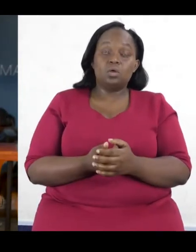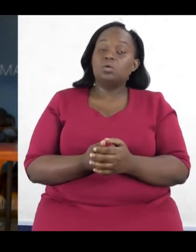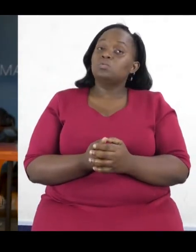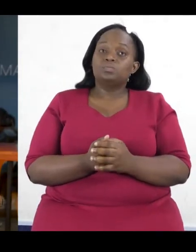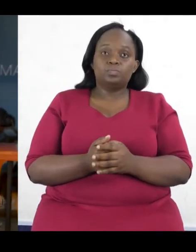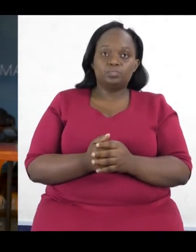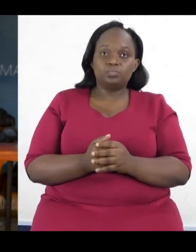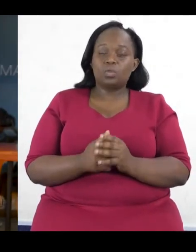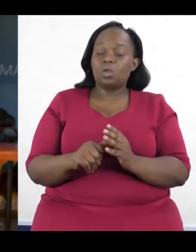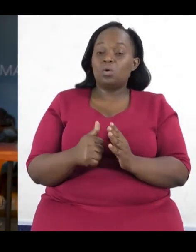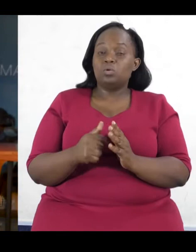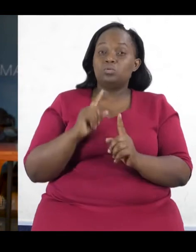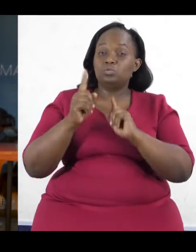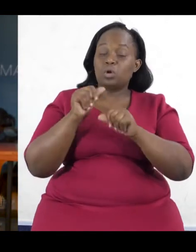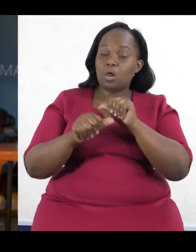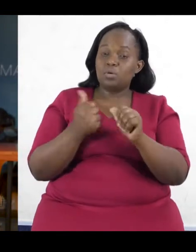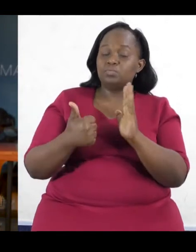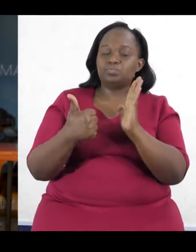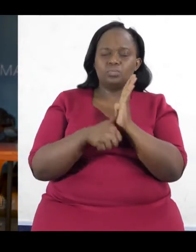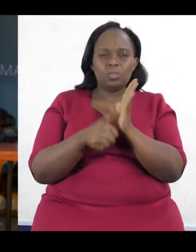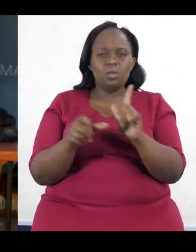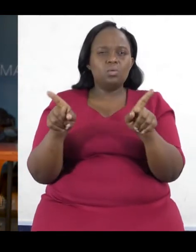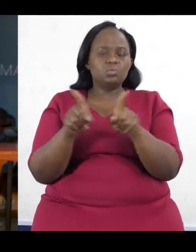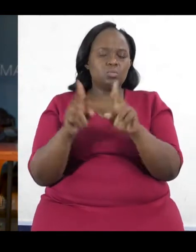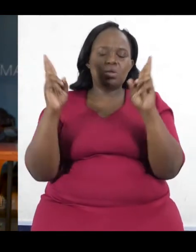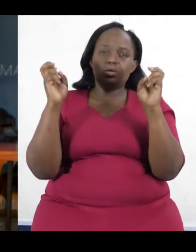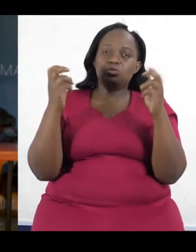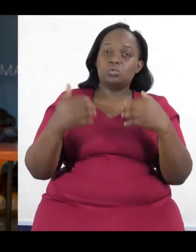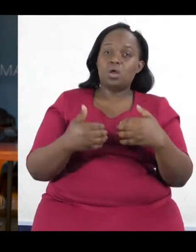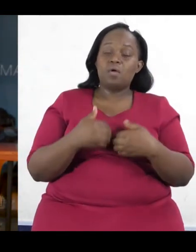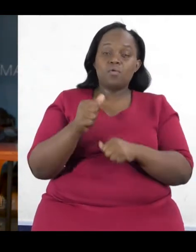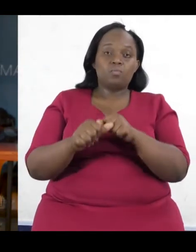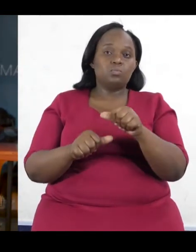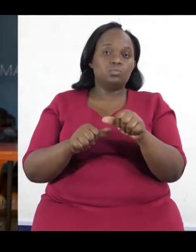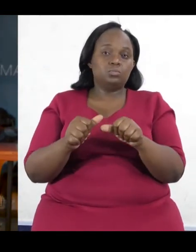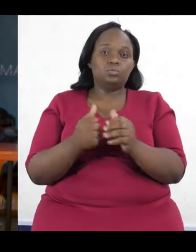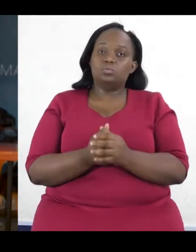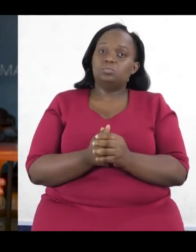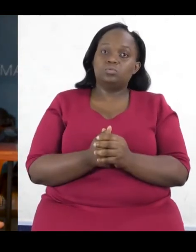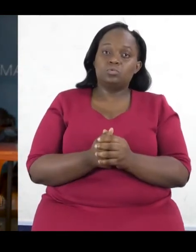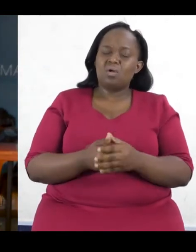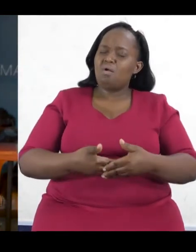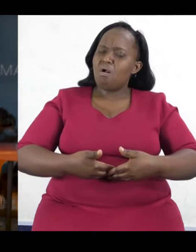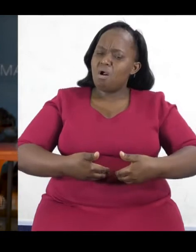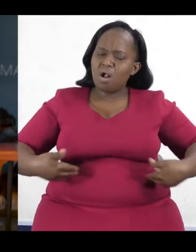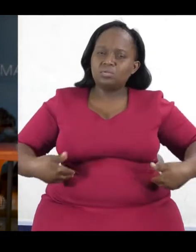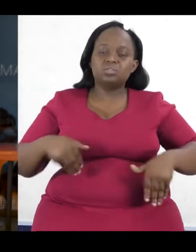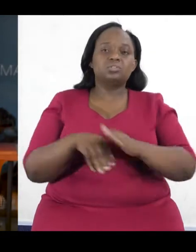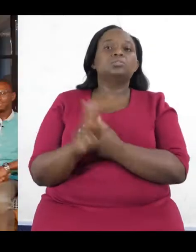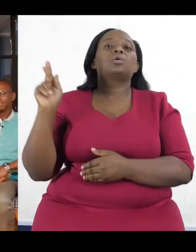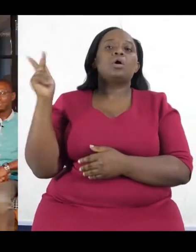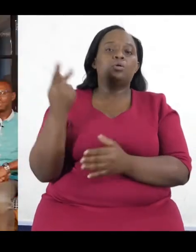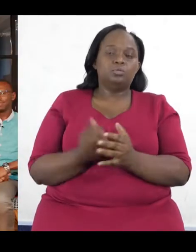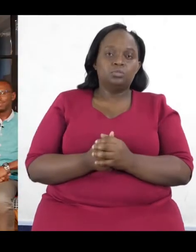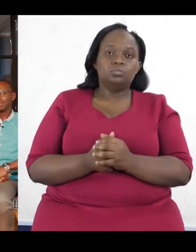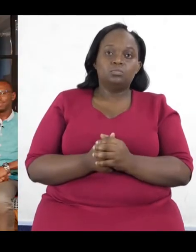bare the problems and the issues we have about being hungry in this country.